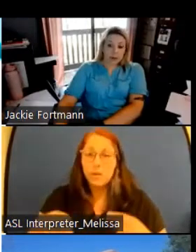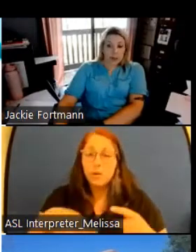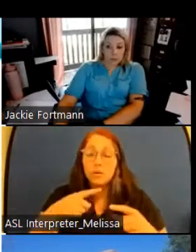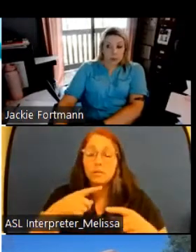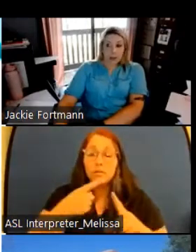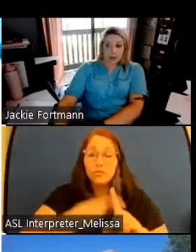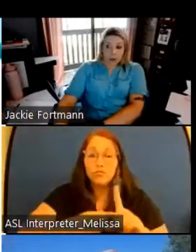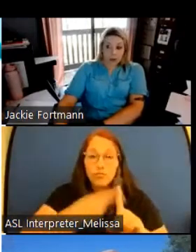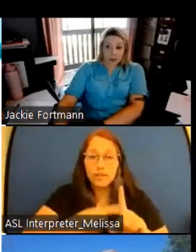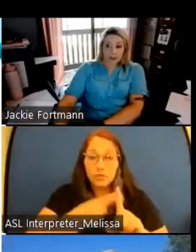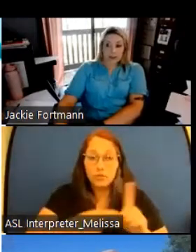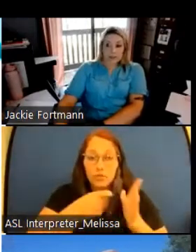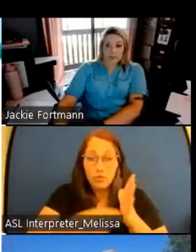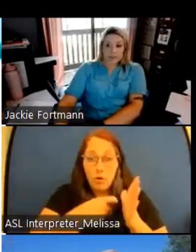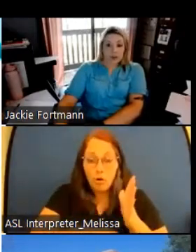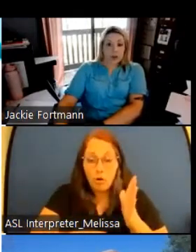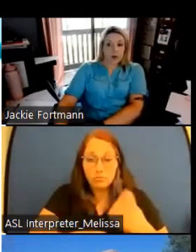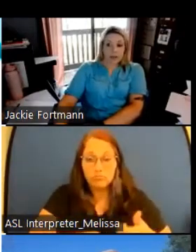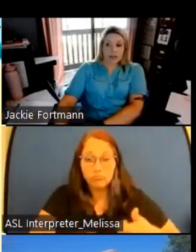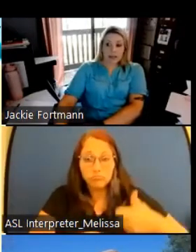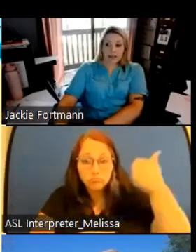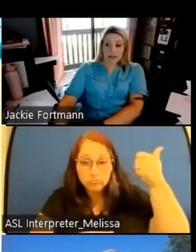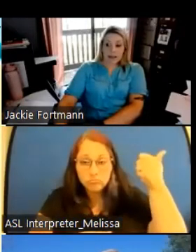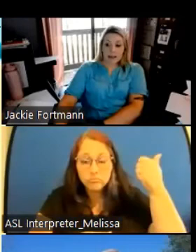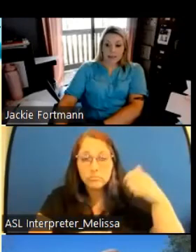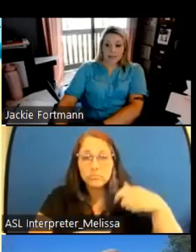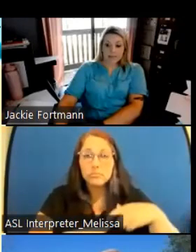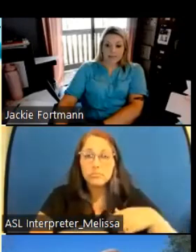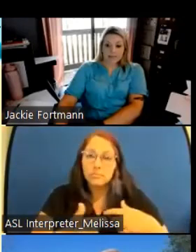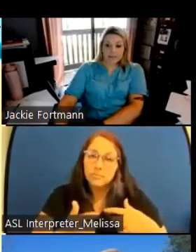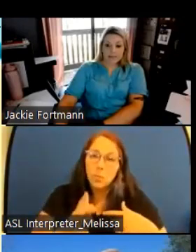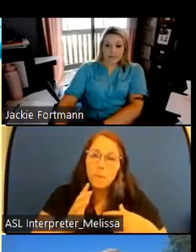people will become homeless. Go on to the next slide.